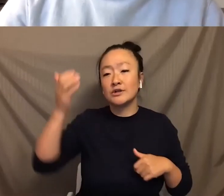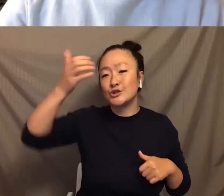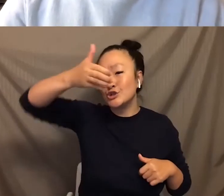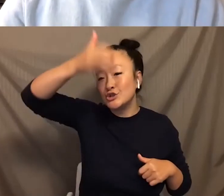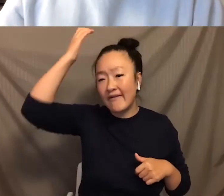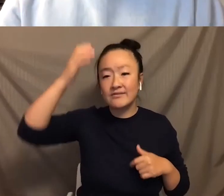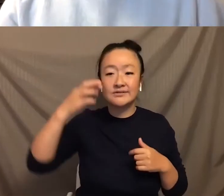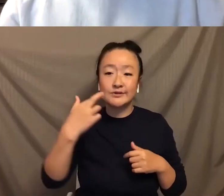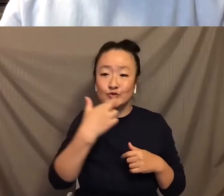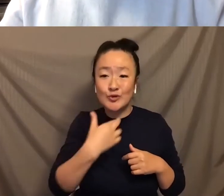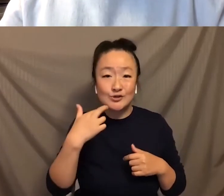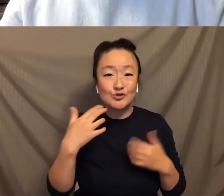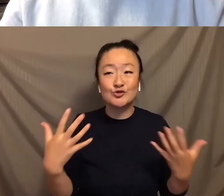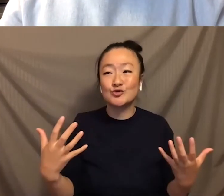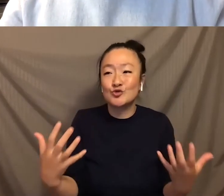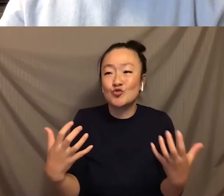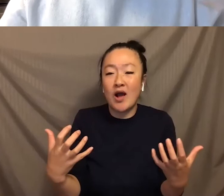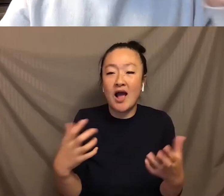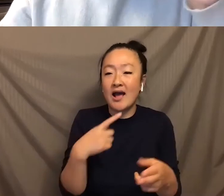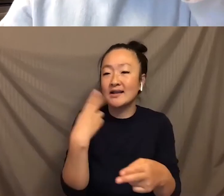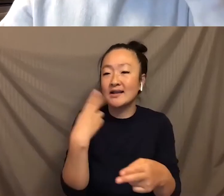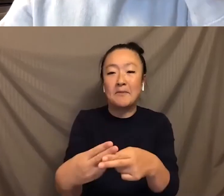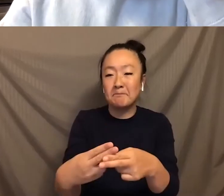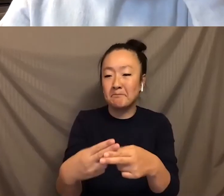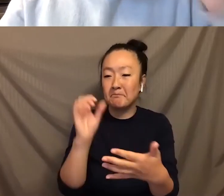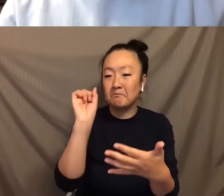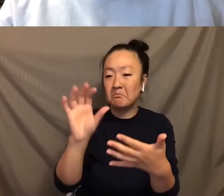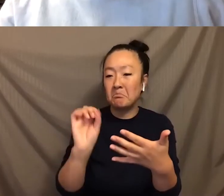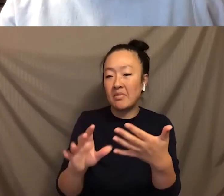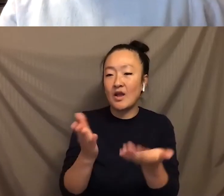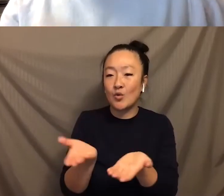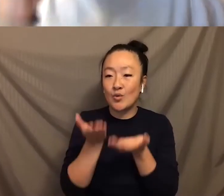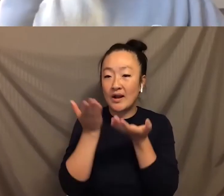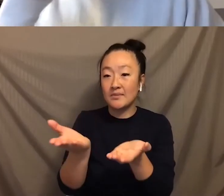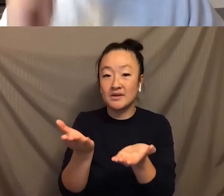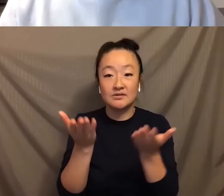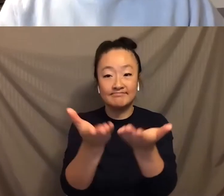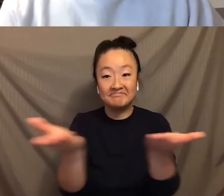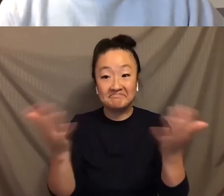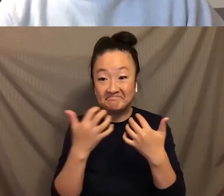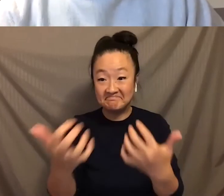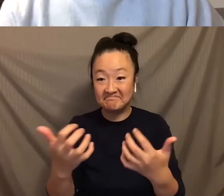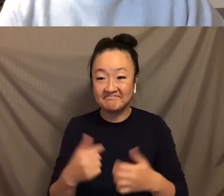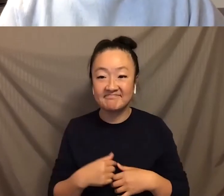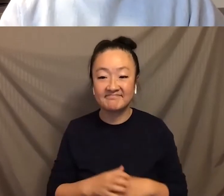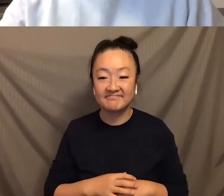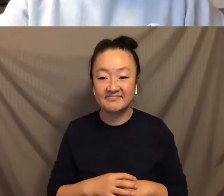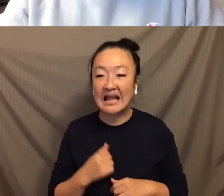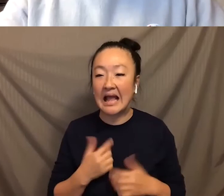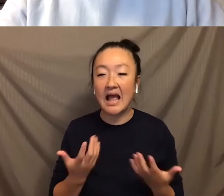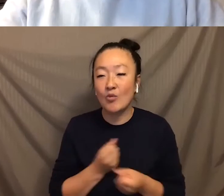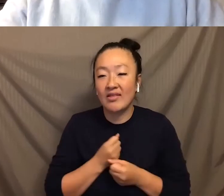there restaurants that you just want to name and kind of recommend to our audience? I love to just kind of end on that